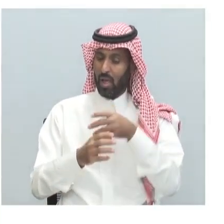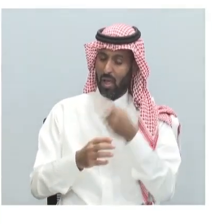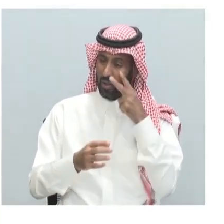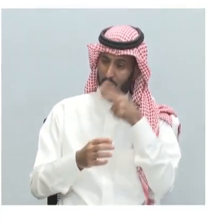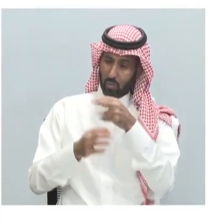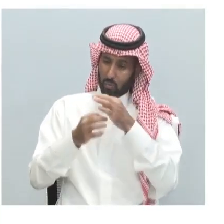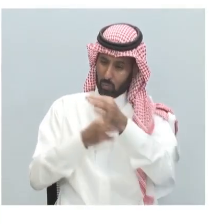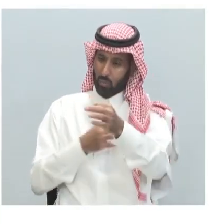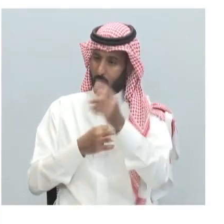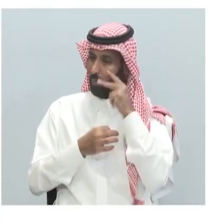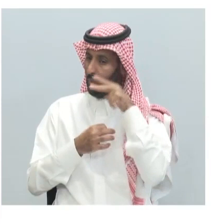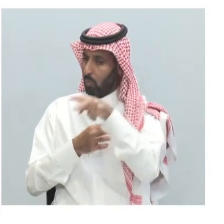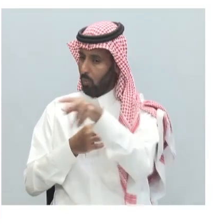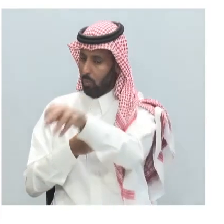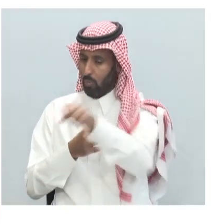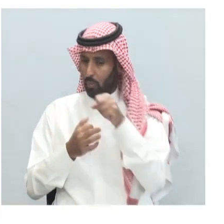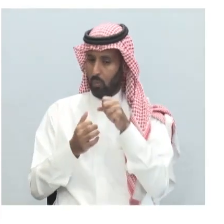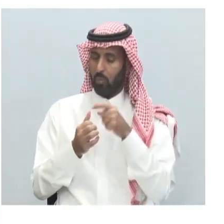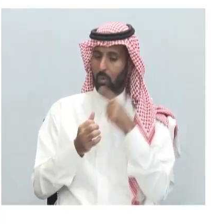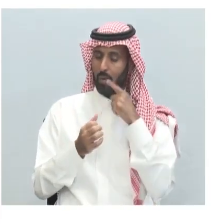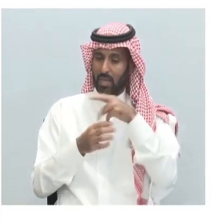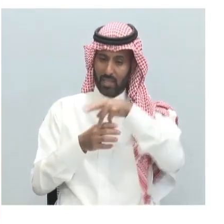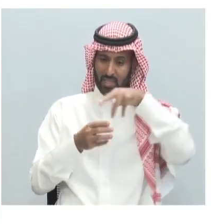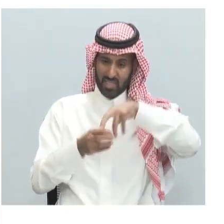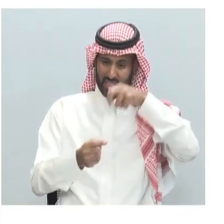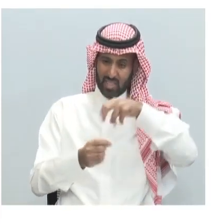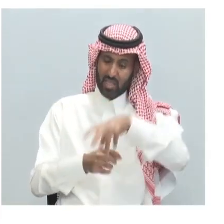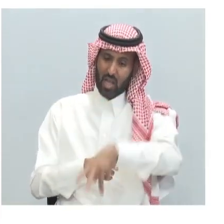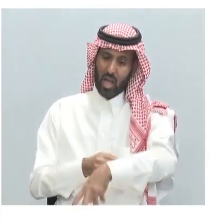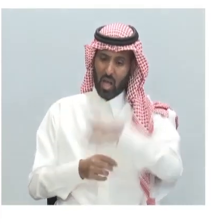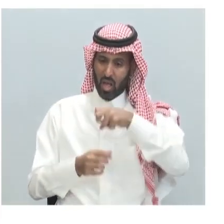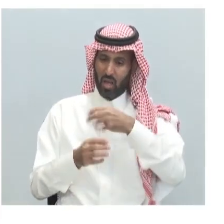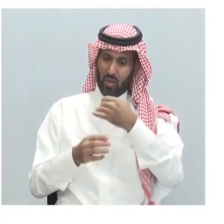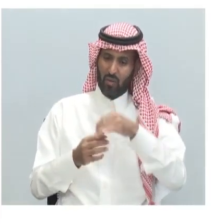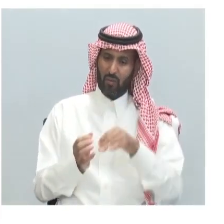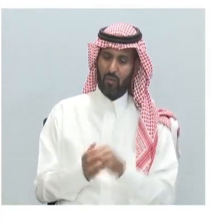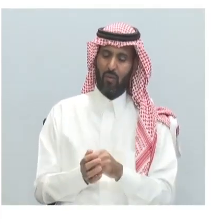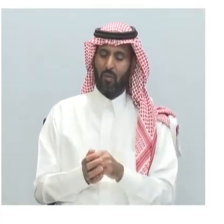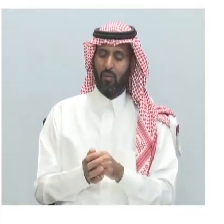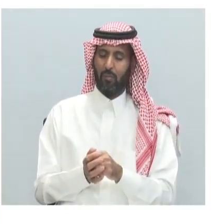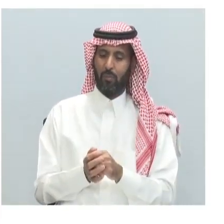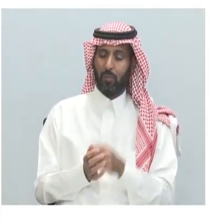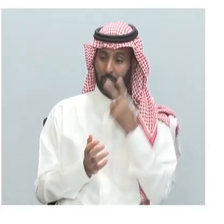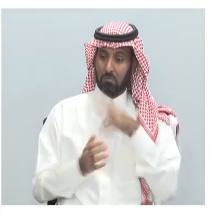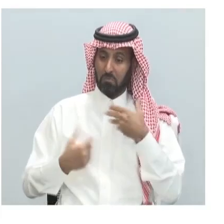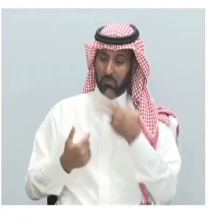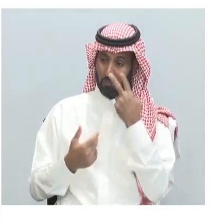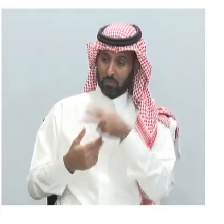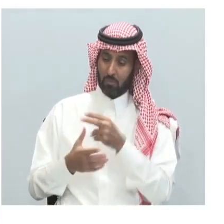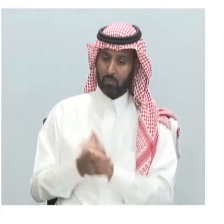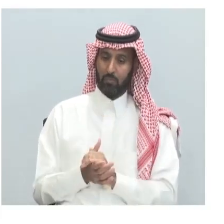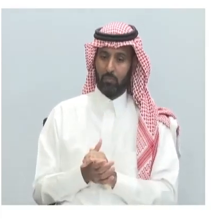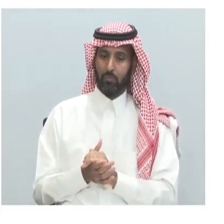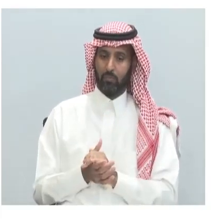spot animals that are kilometers away. They have very sharp talons that they use to attack and catch their prey. They are amazing